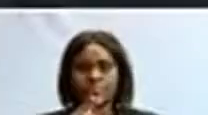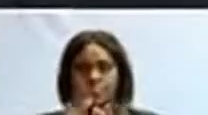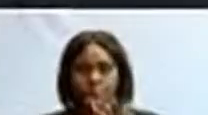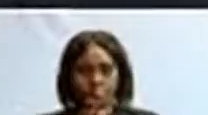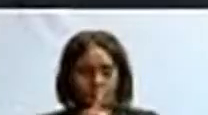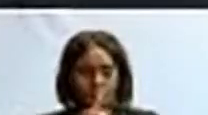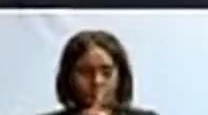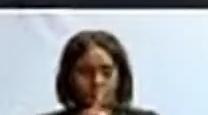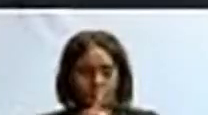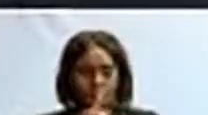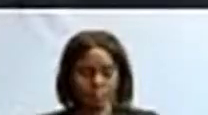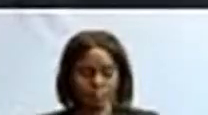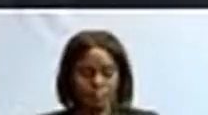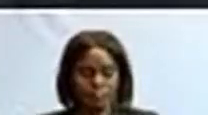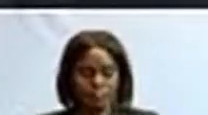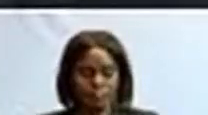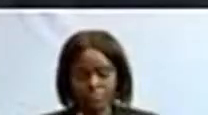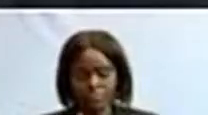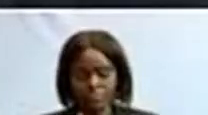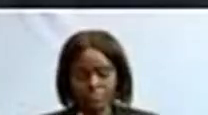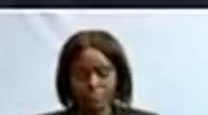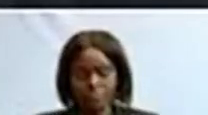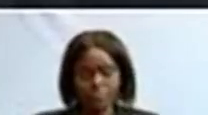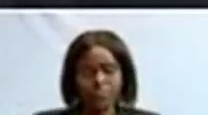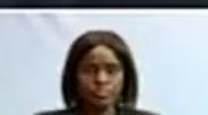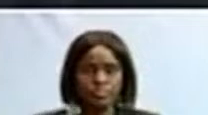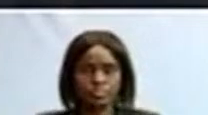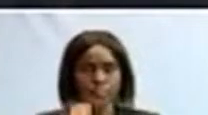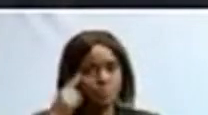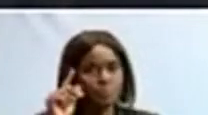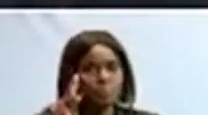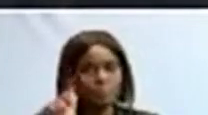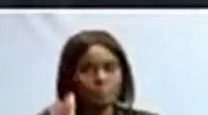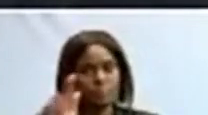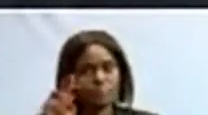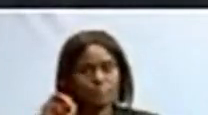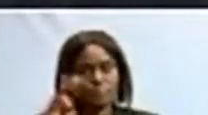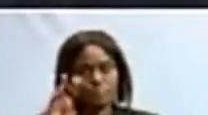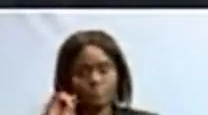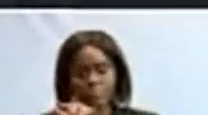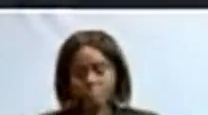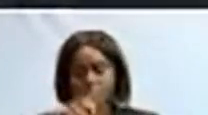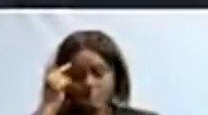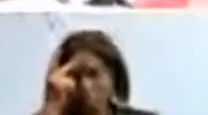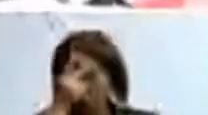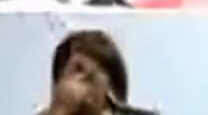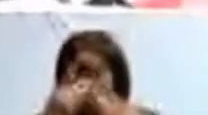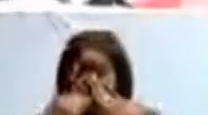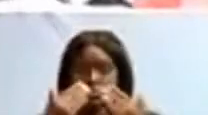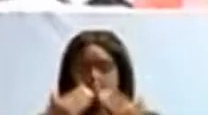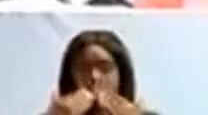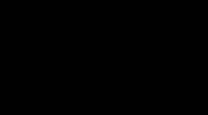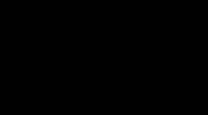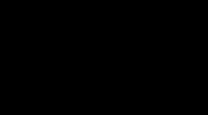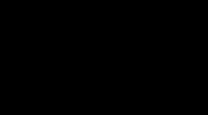Honorable Dr. of Parliament for Kaumbwe constituency in Petauke. Thank you.